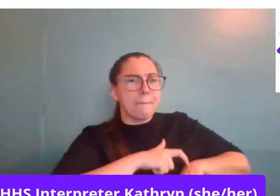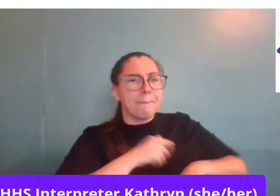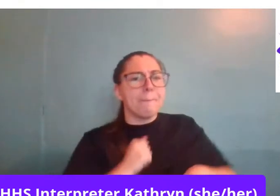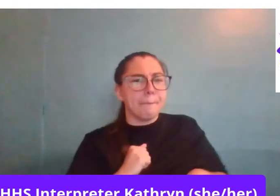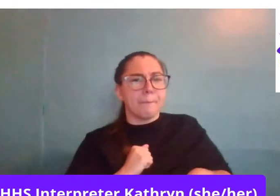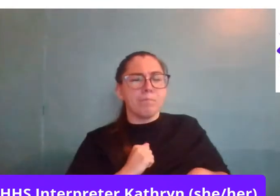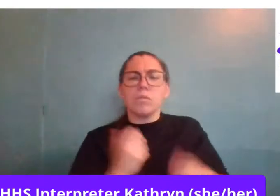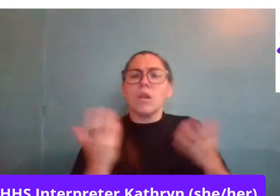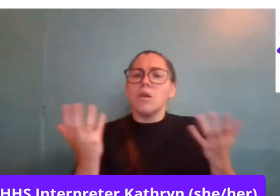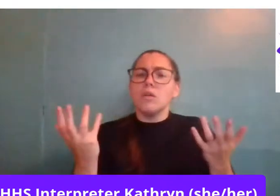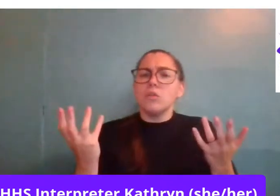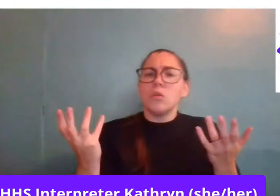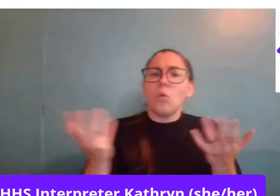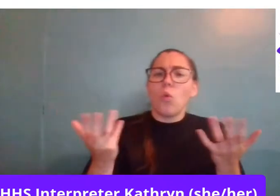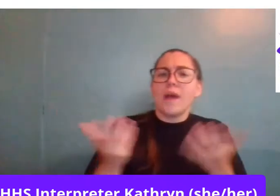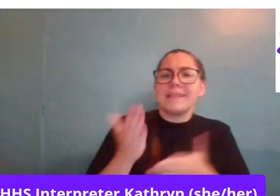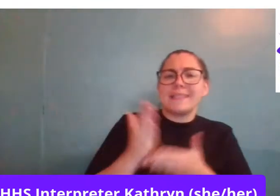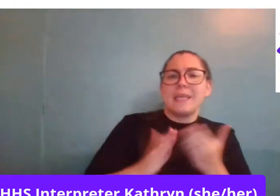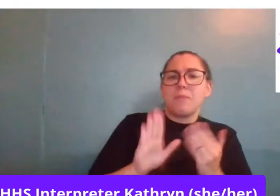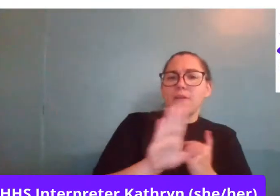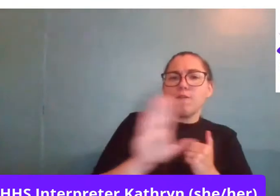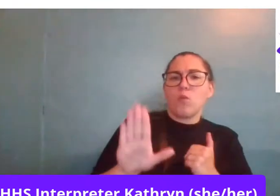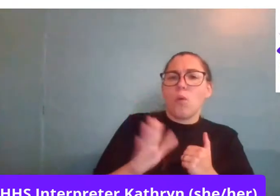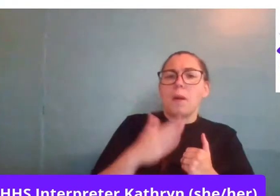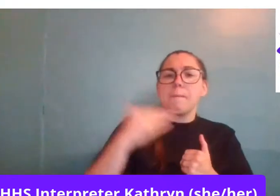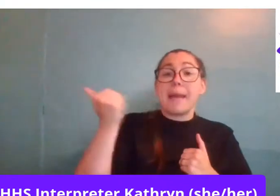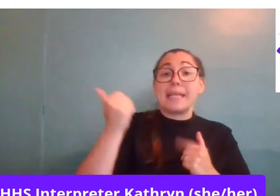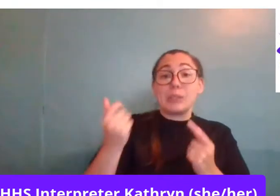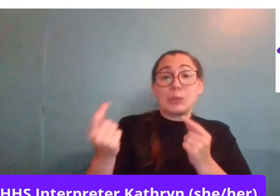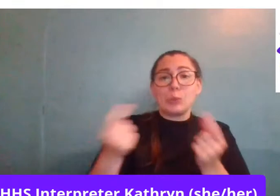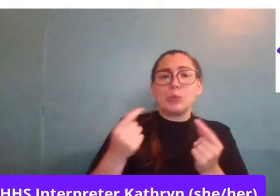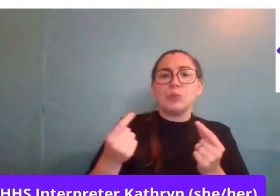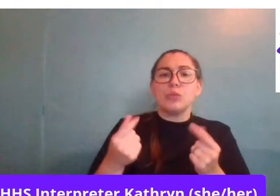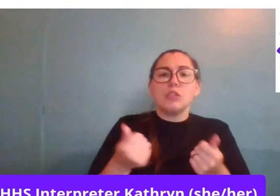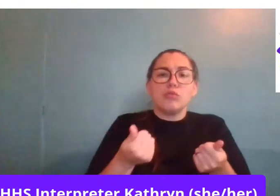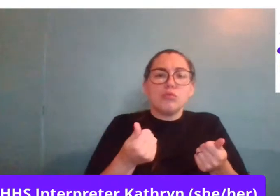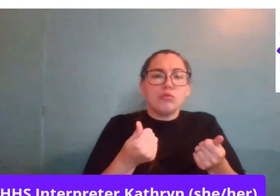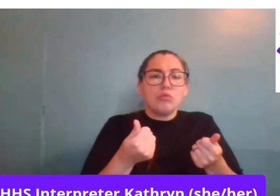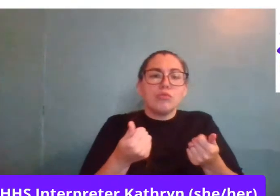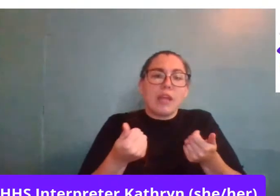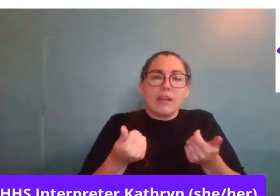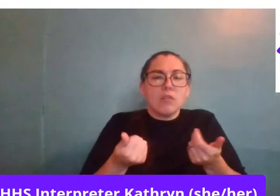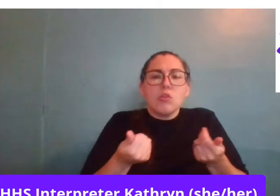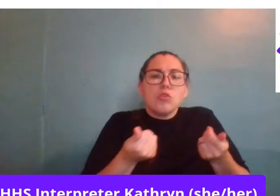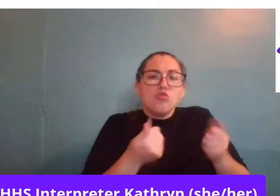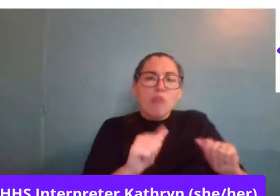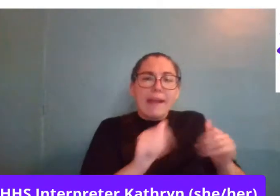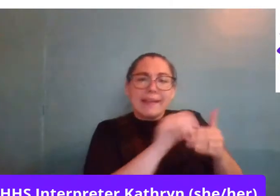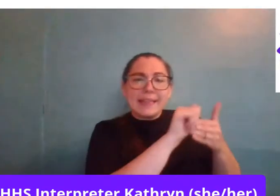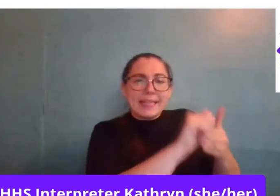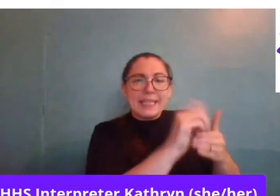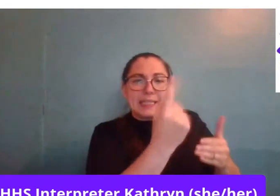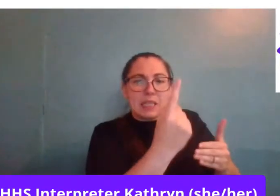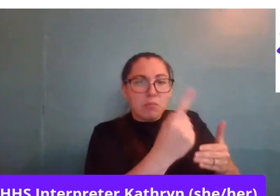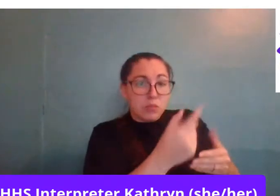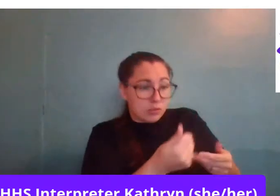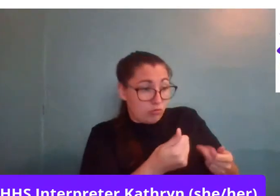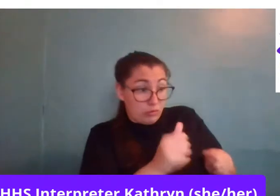What has been some of your best practices in walking persons through that when it's time to do a